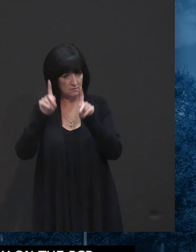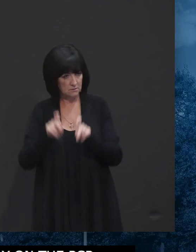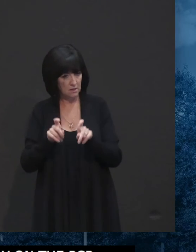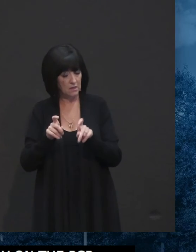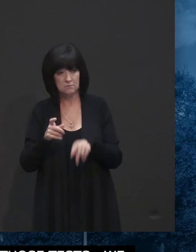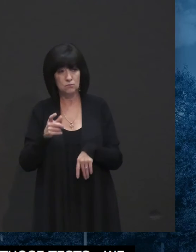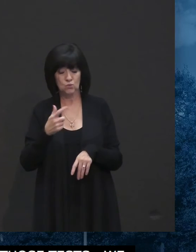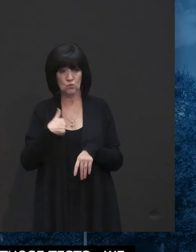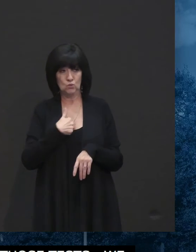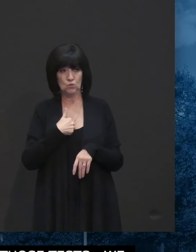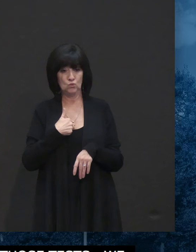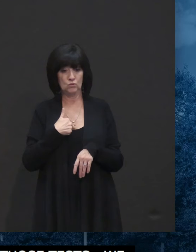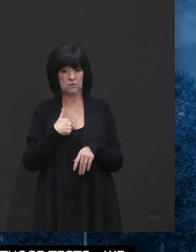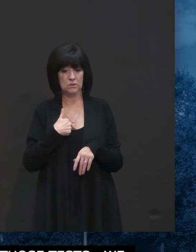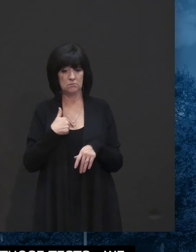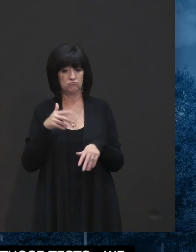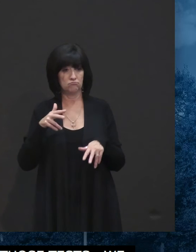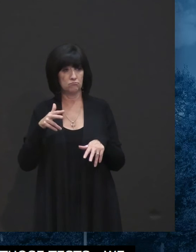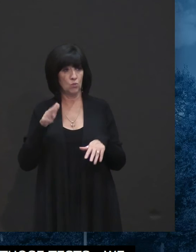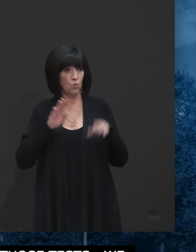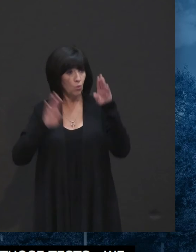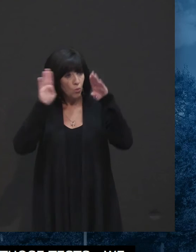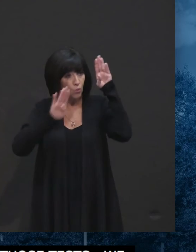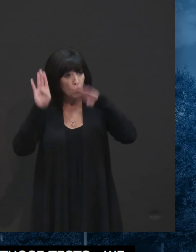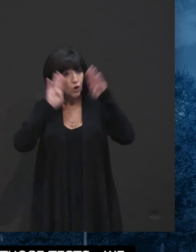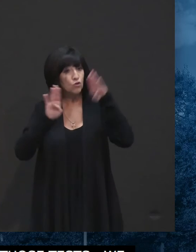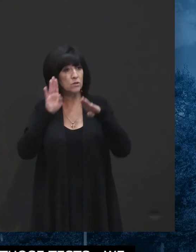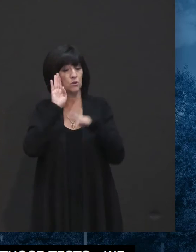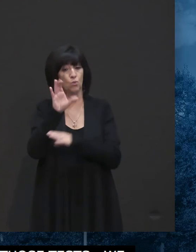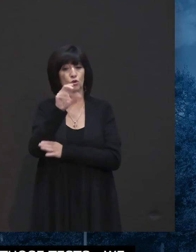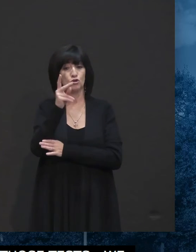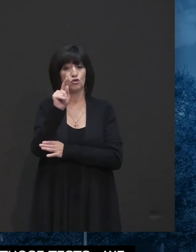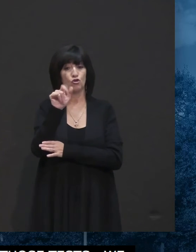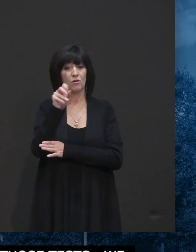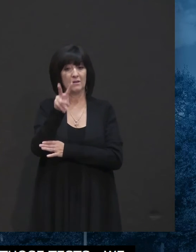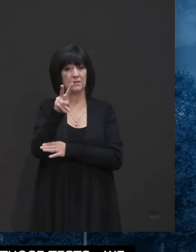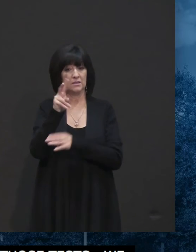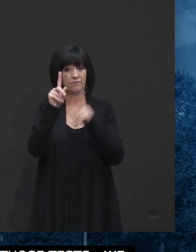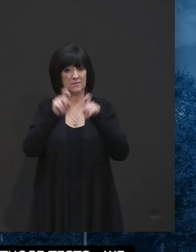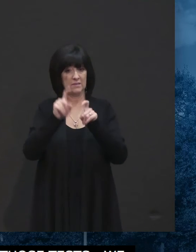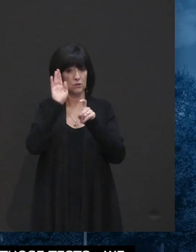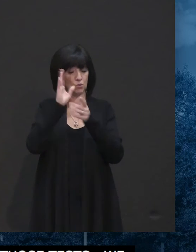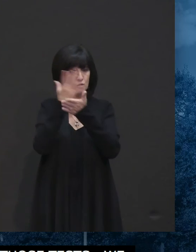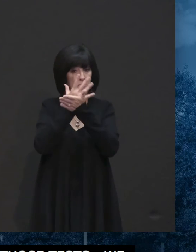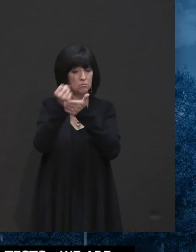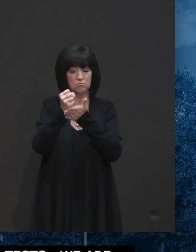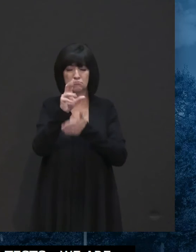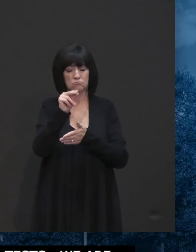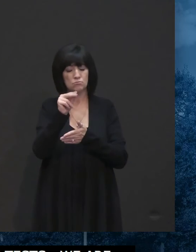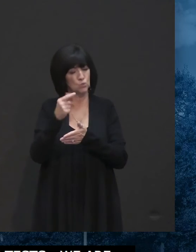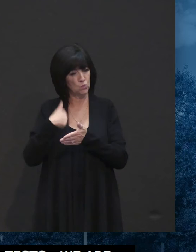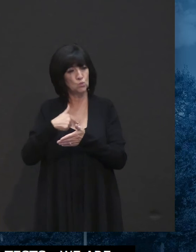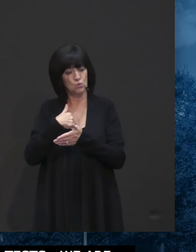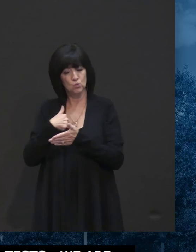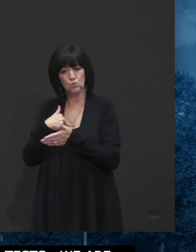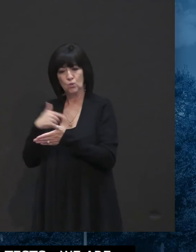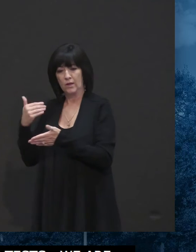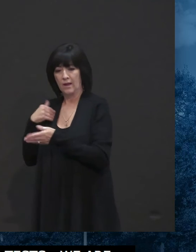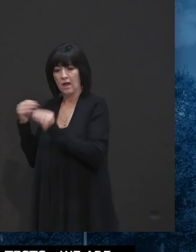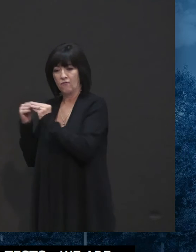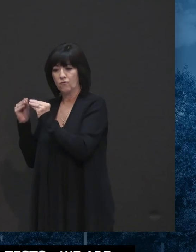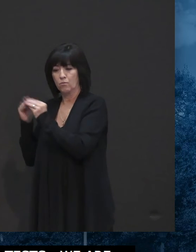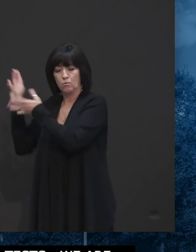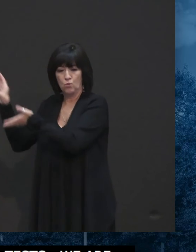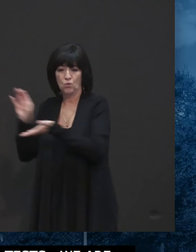of curative tests. We're going to continue to replenish and build the supply of curative because it has been such